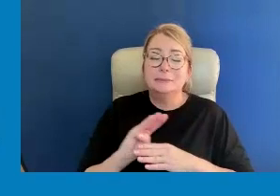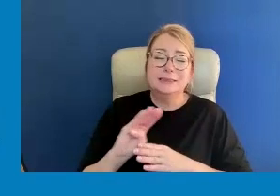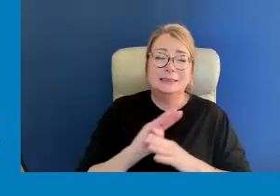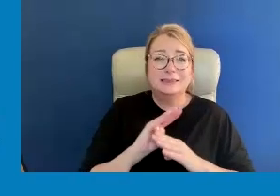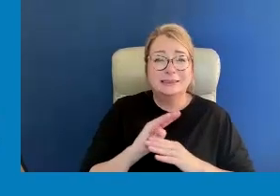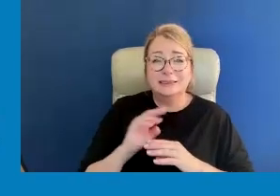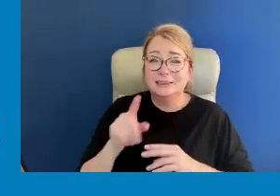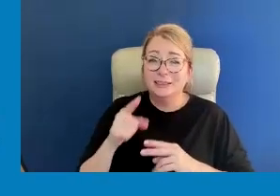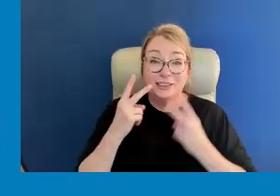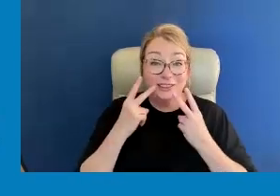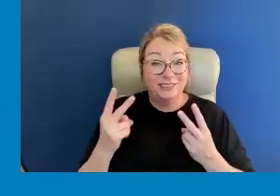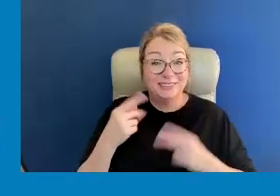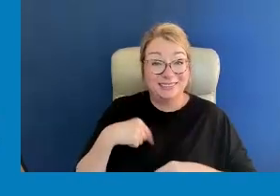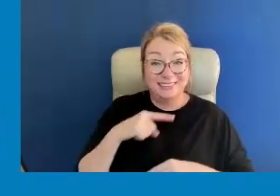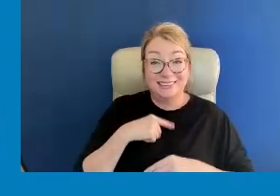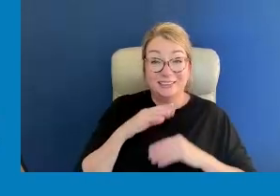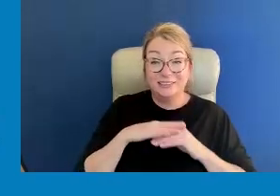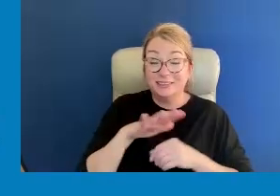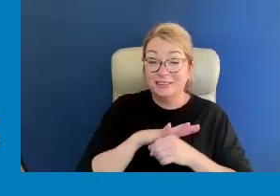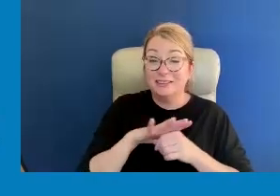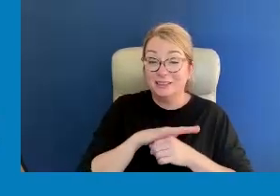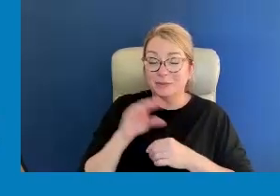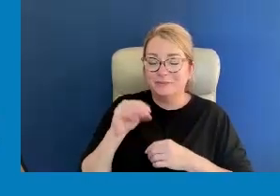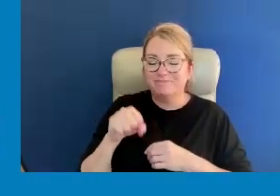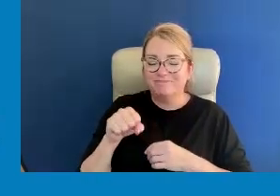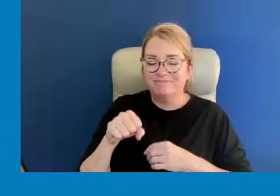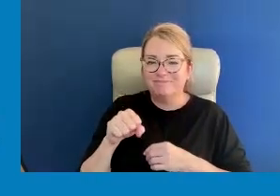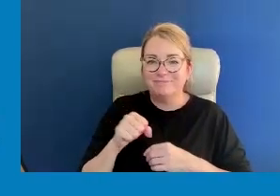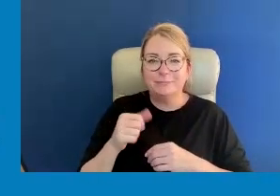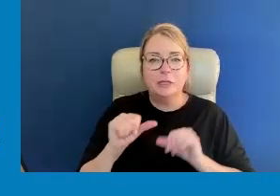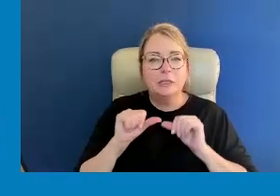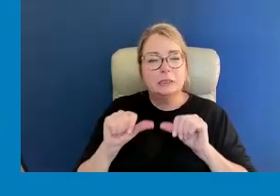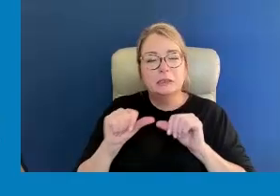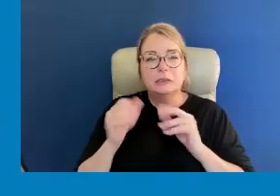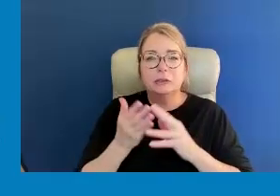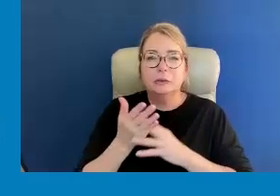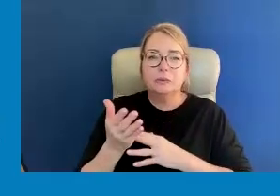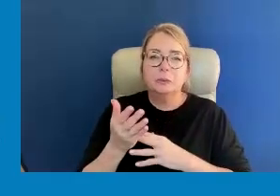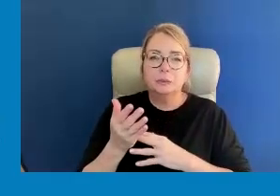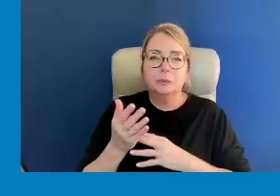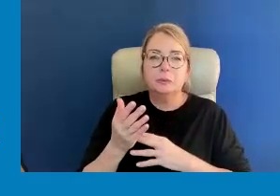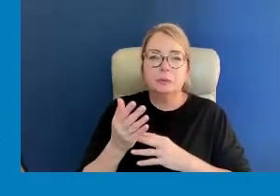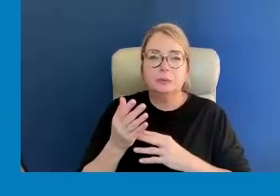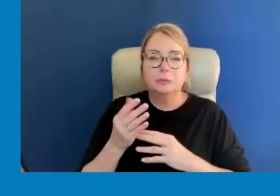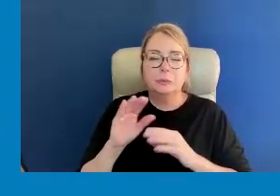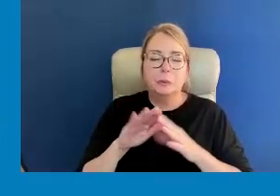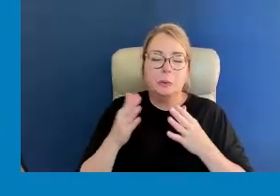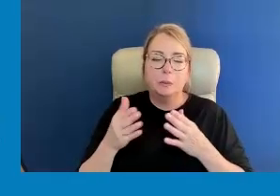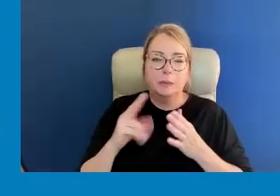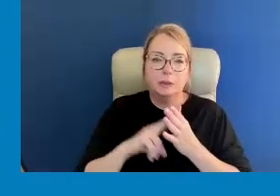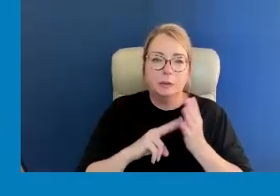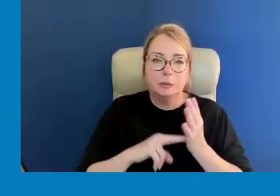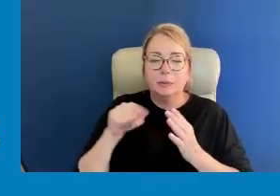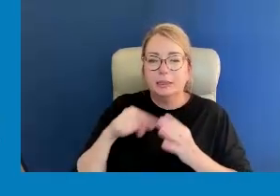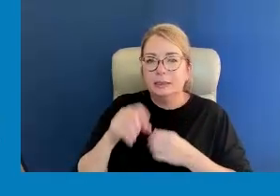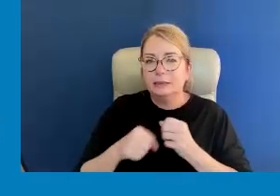seen us on the campuses. We will continue to be at the campuses throughout open enrollment. This year's open